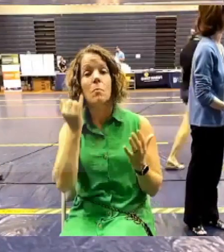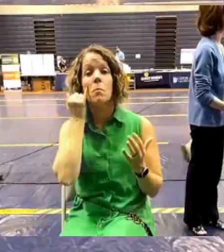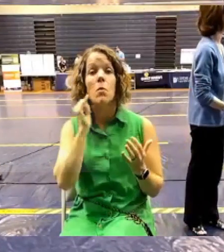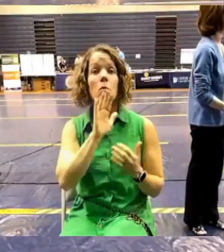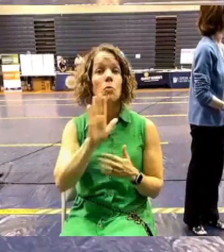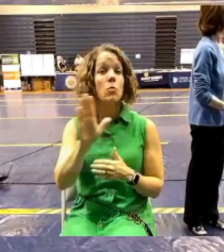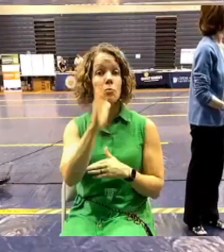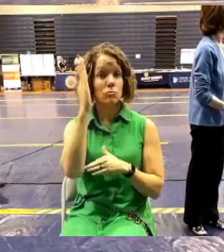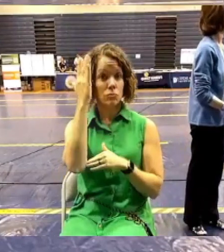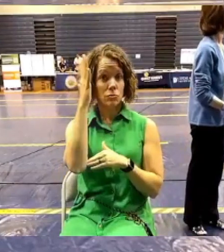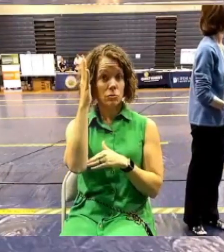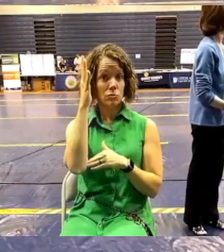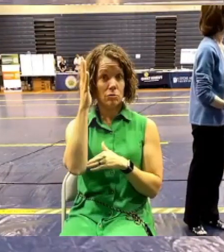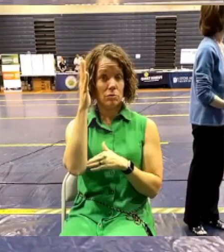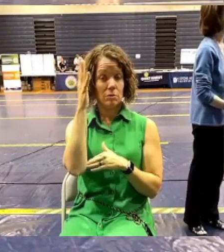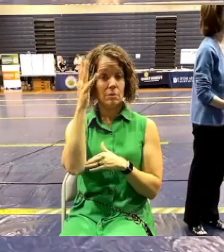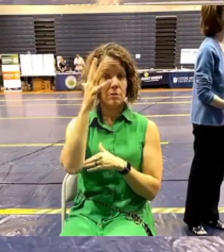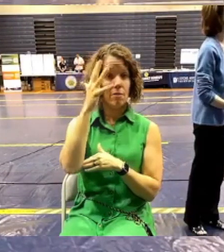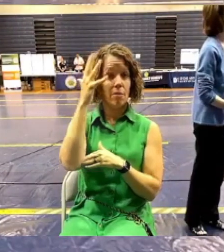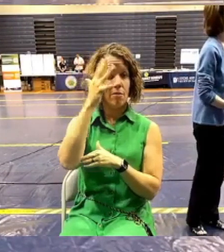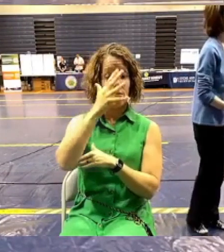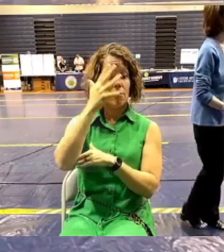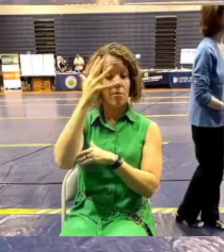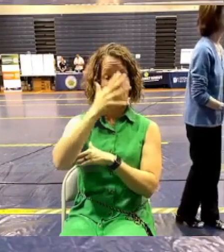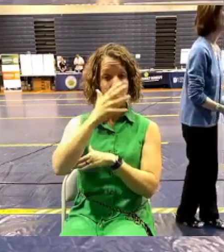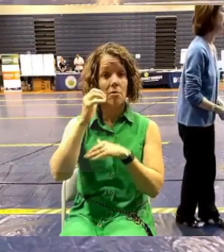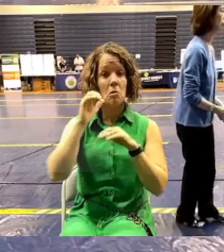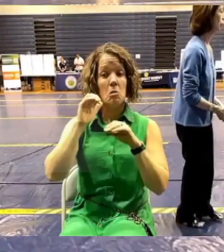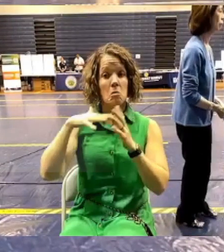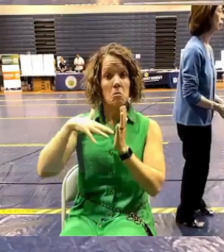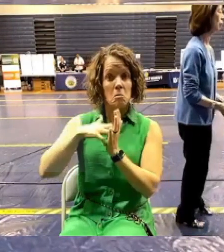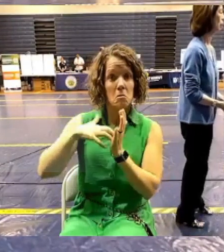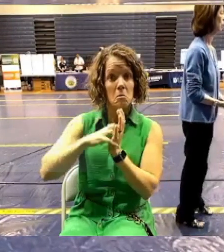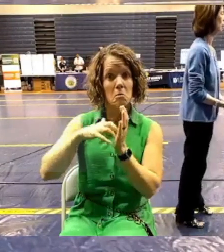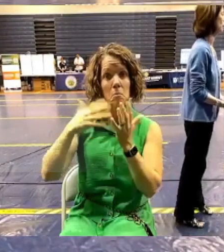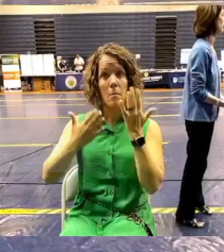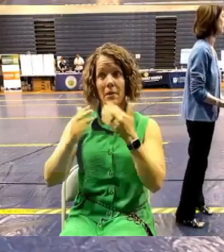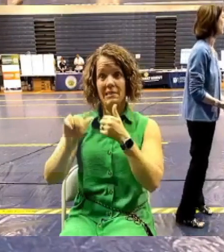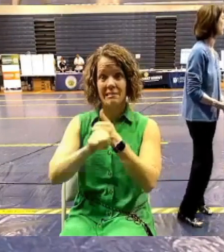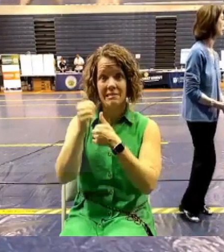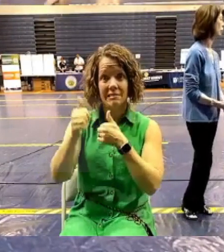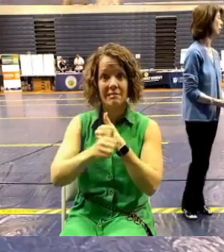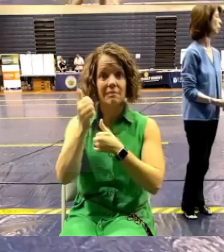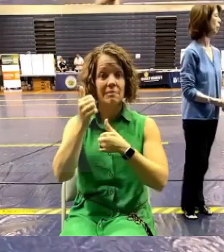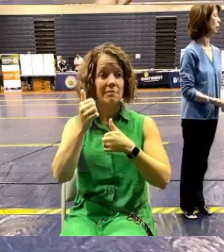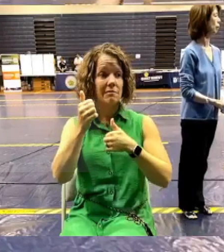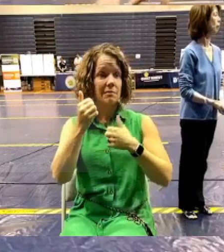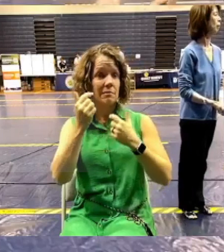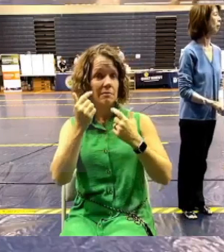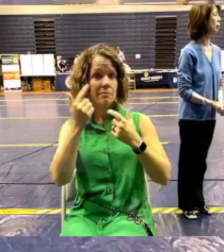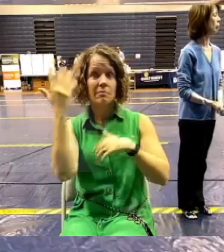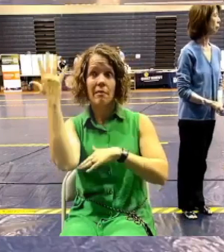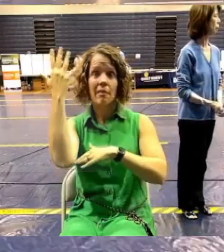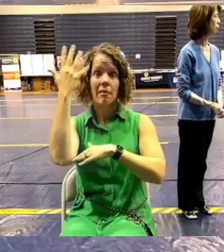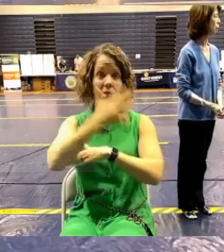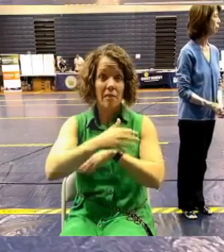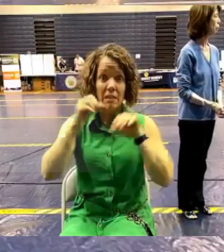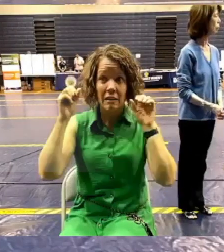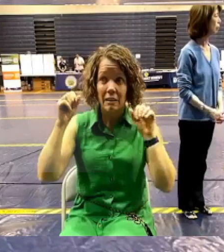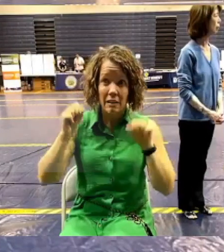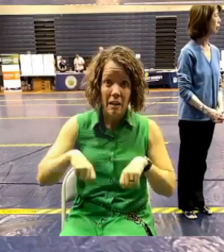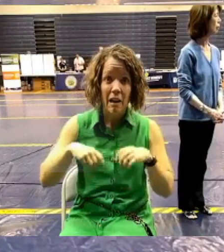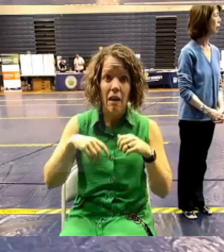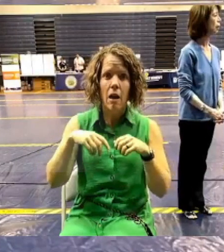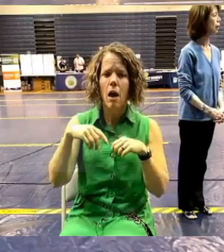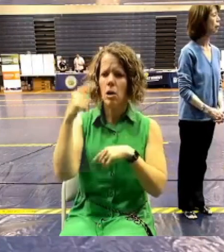tree, that means it's a hazard from falling on a work crew or a house or something like that. The tree itself is